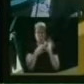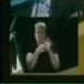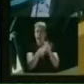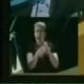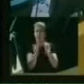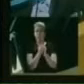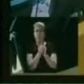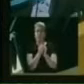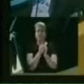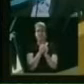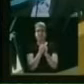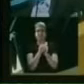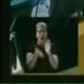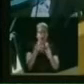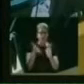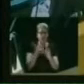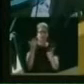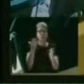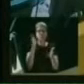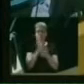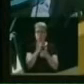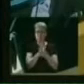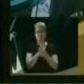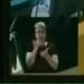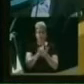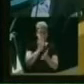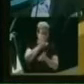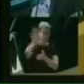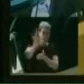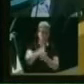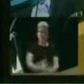related to operation of the schools belongs to them.